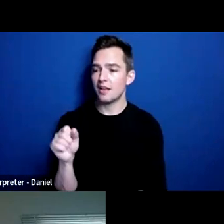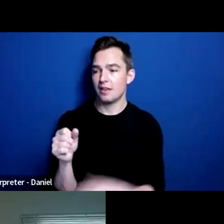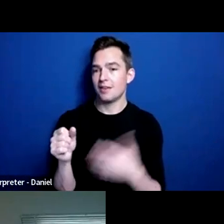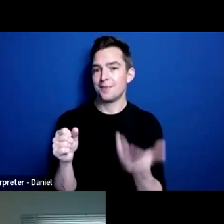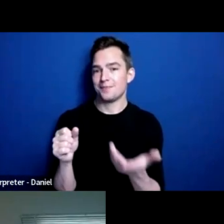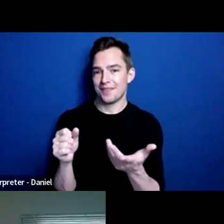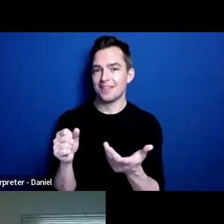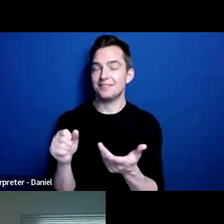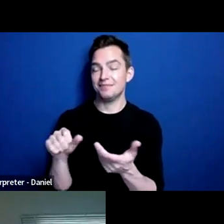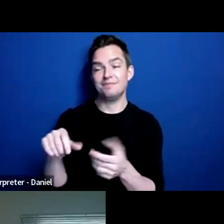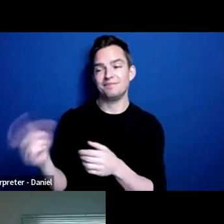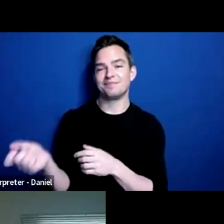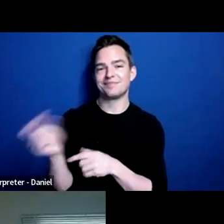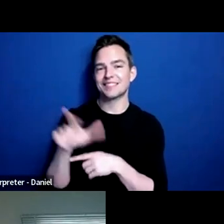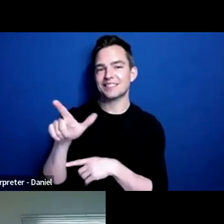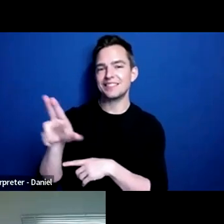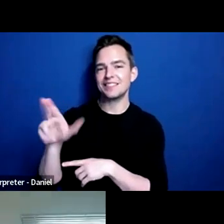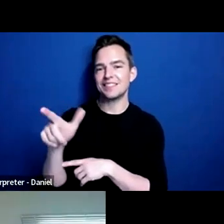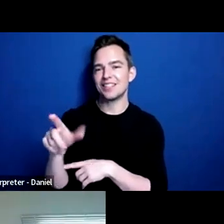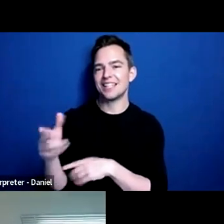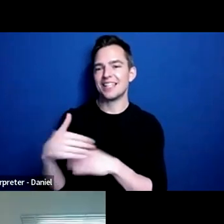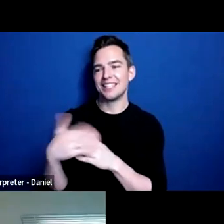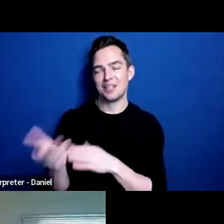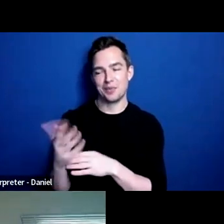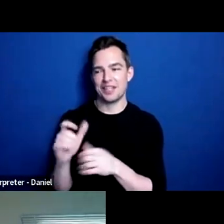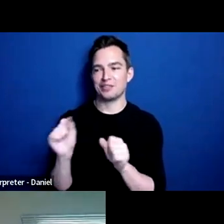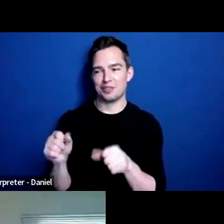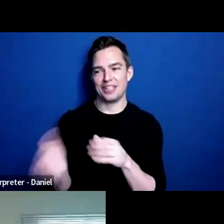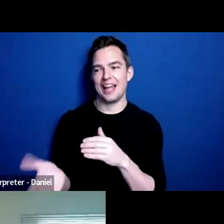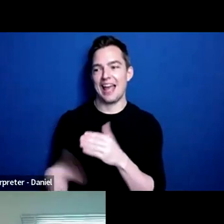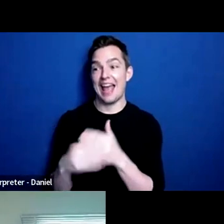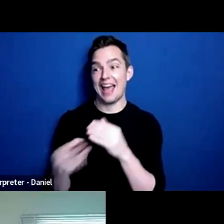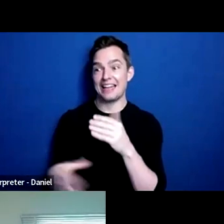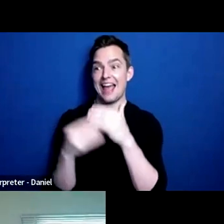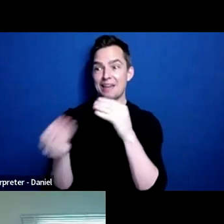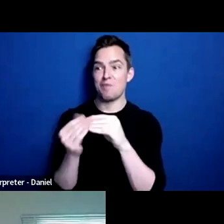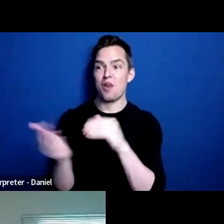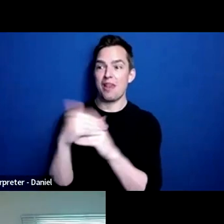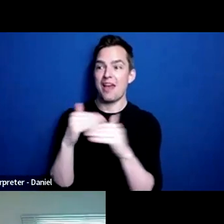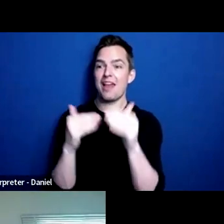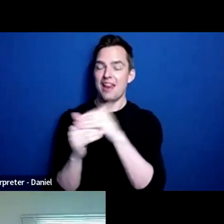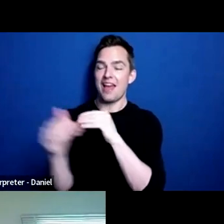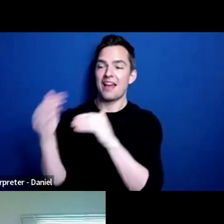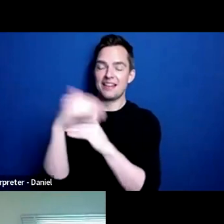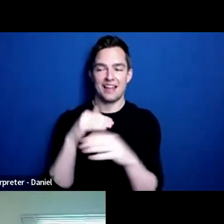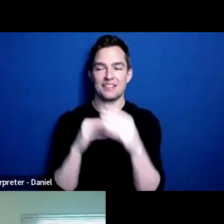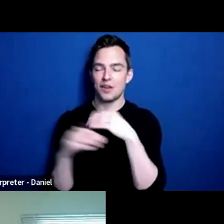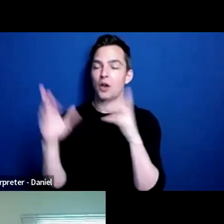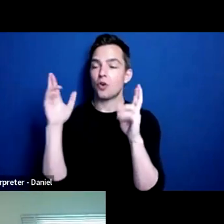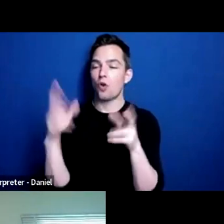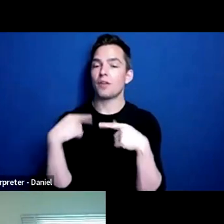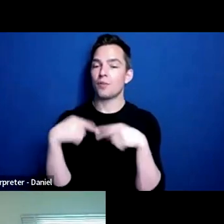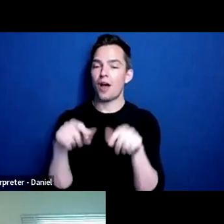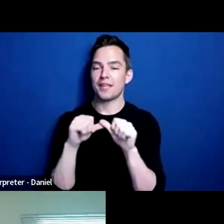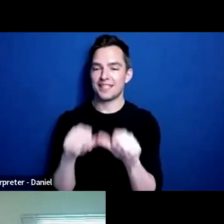Lil, we can keep adding more layers, right? And hopefully as we